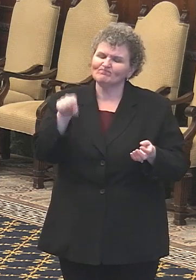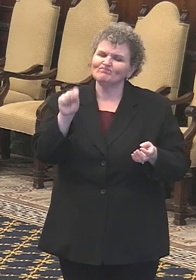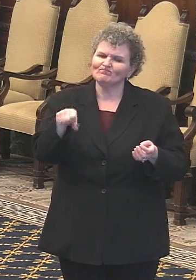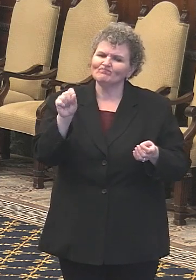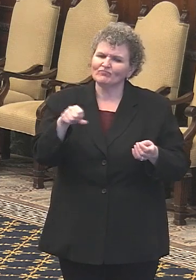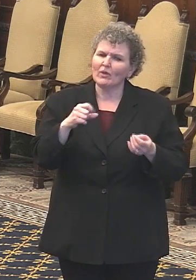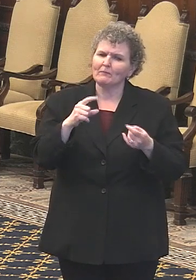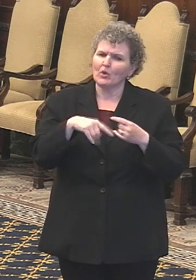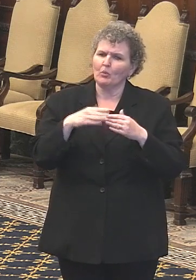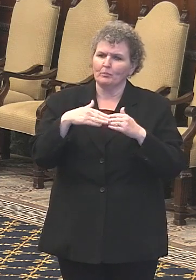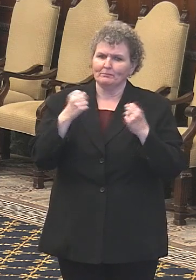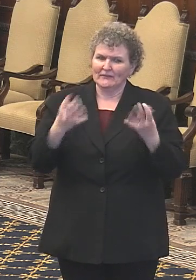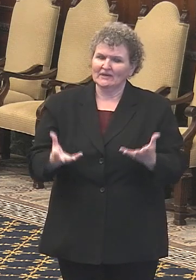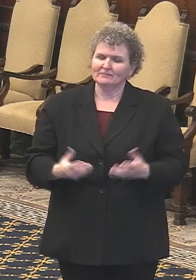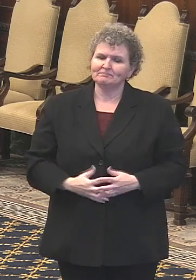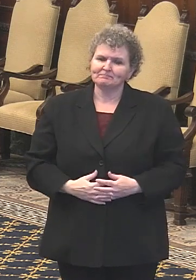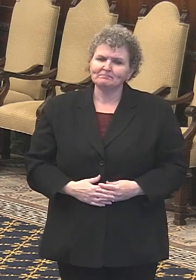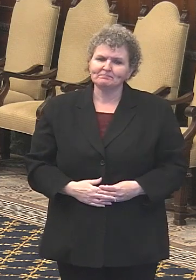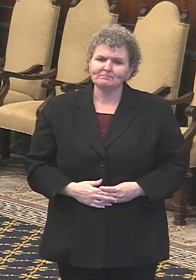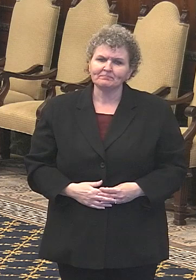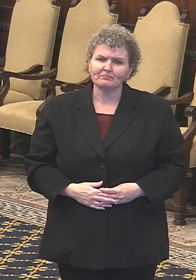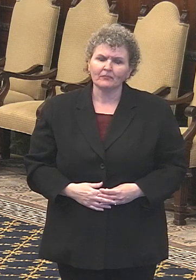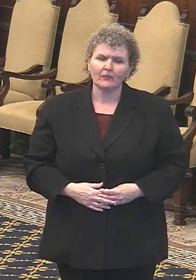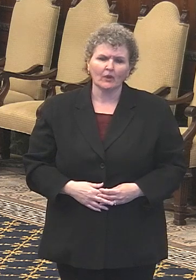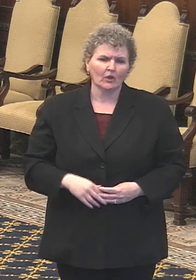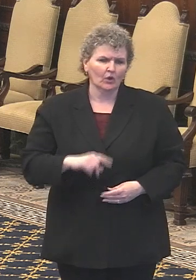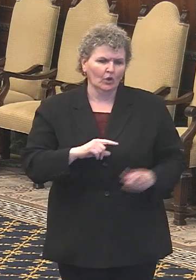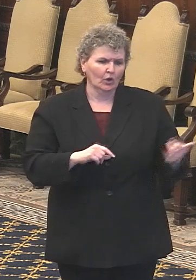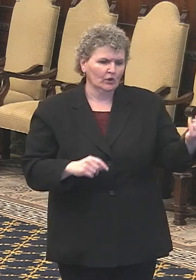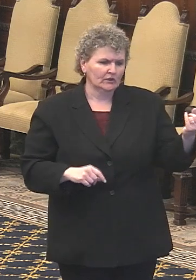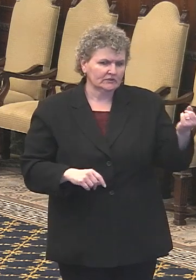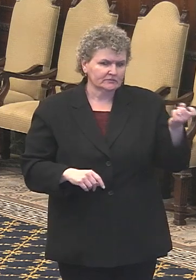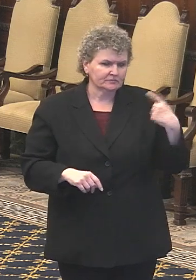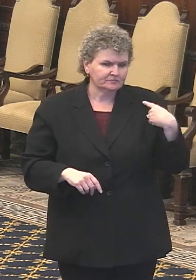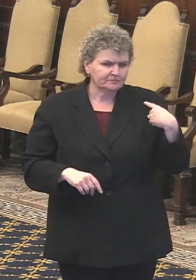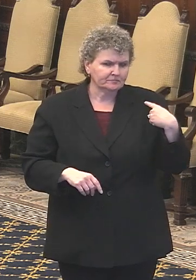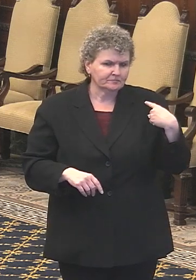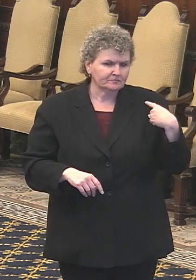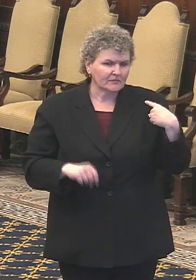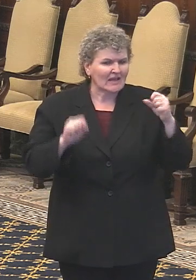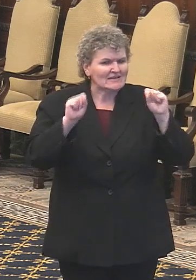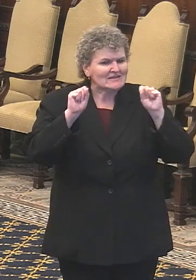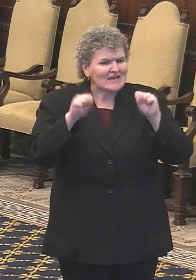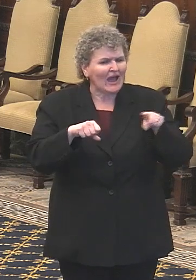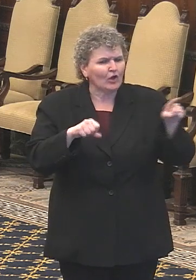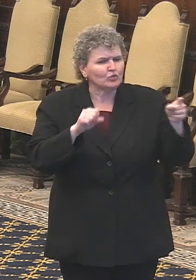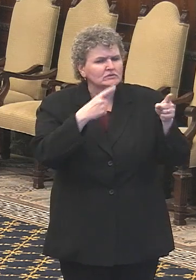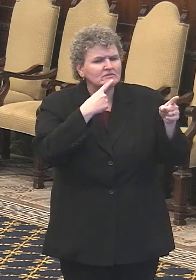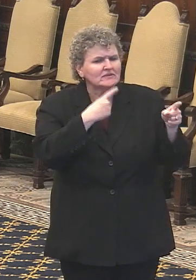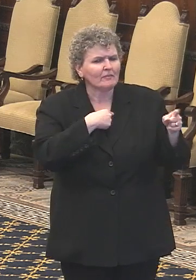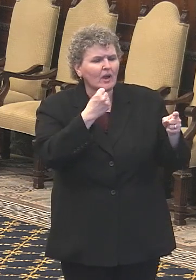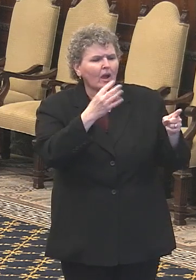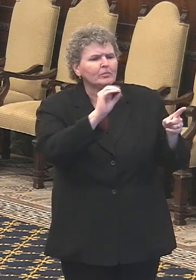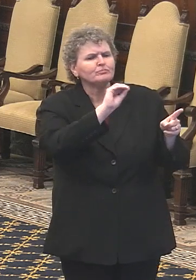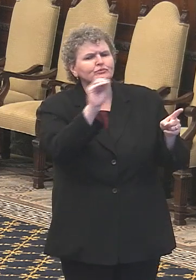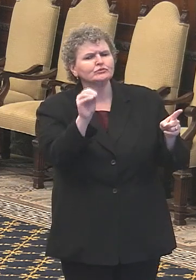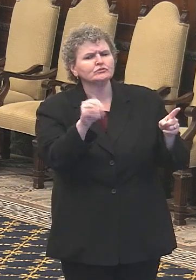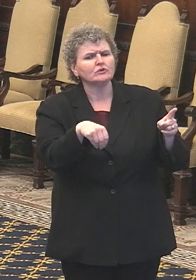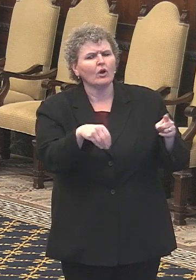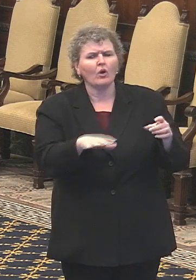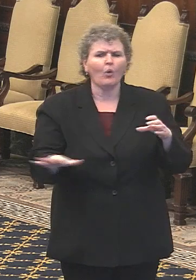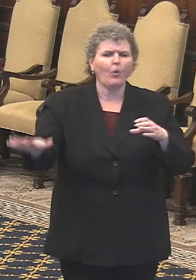case. And that was my follow-up question, is if you can give what percentage of overall facilities that number